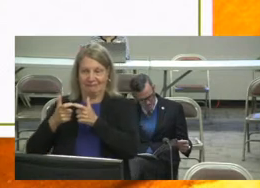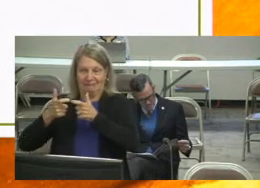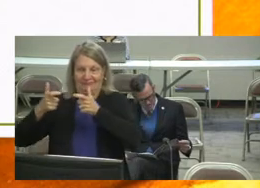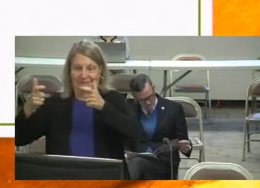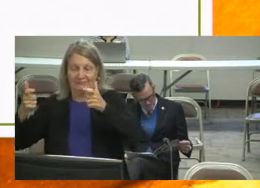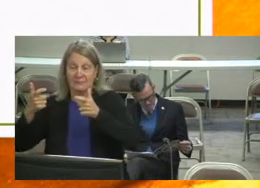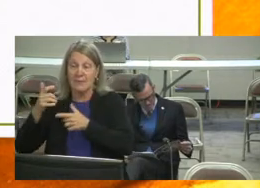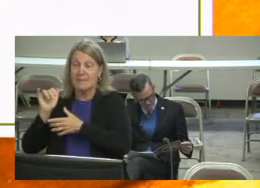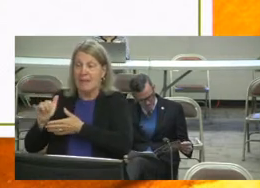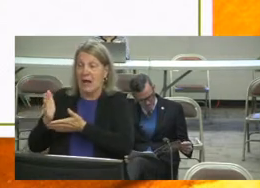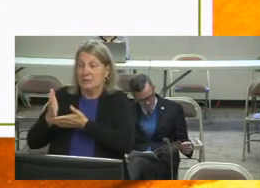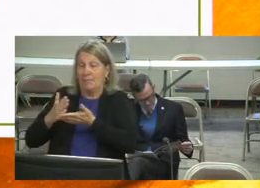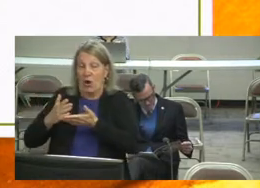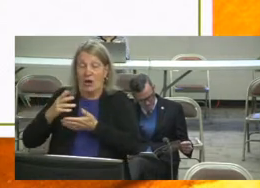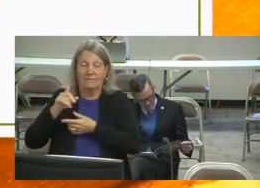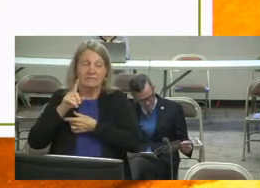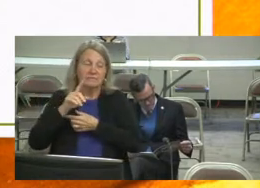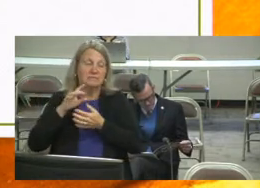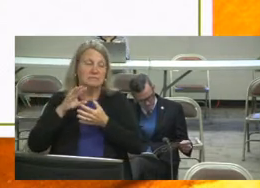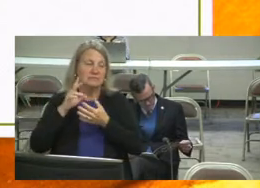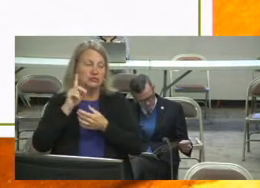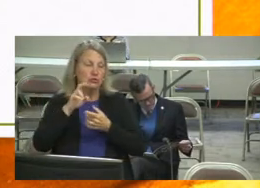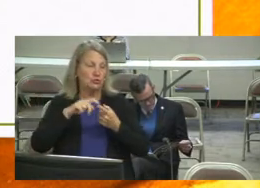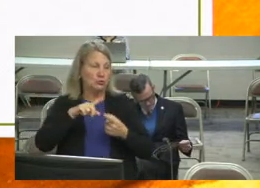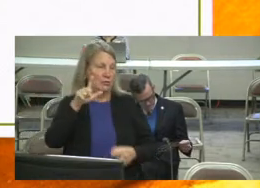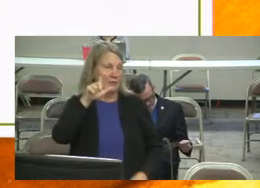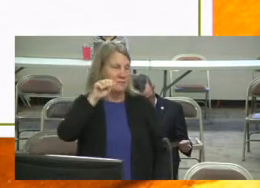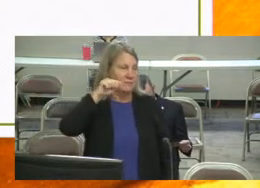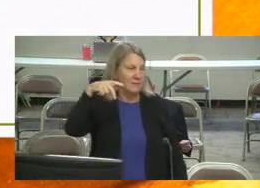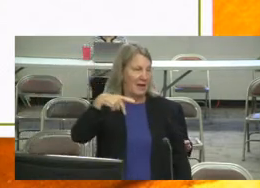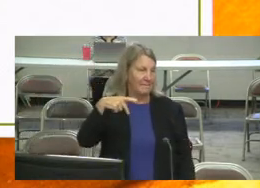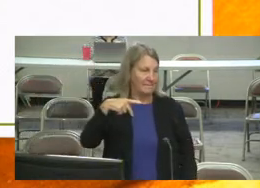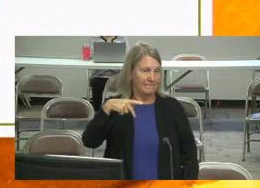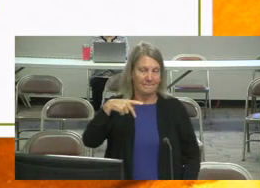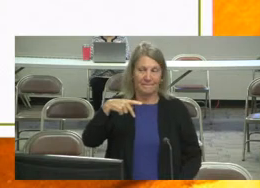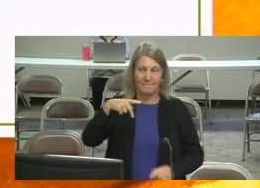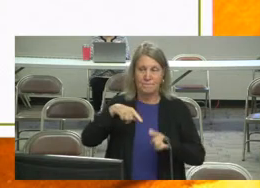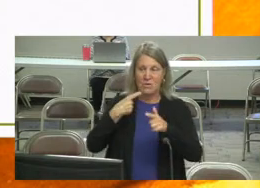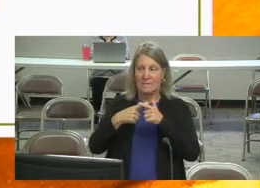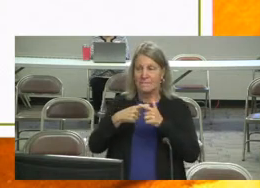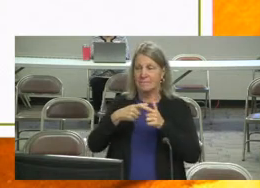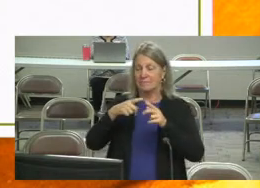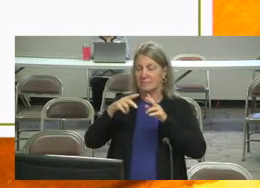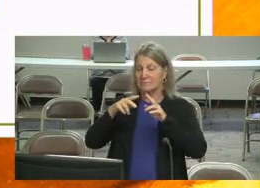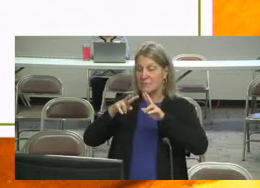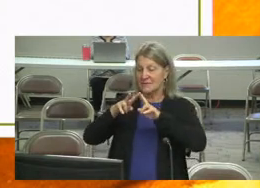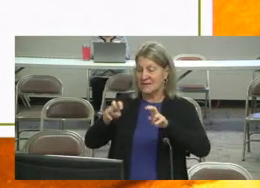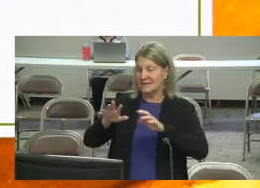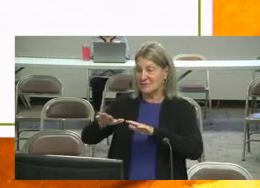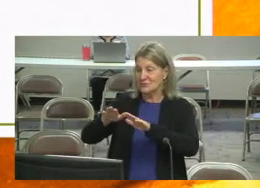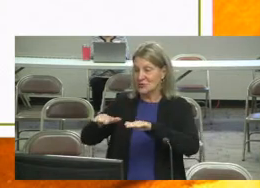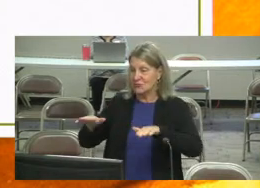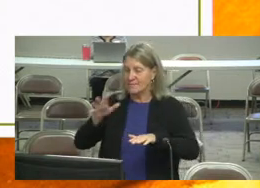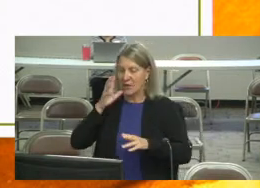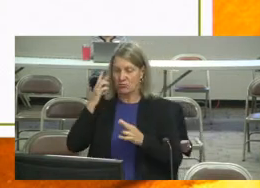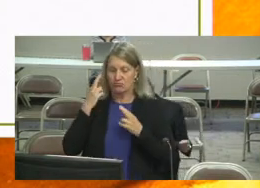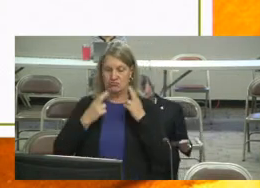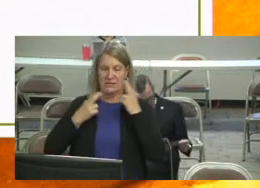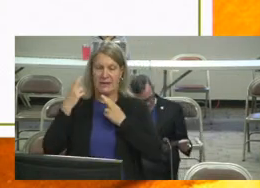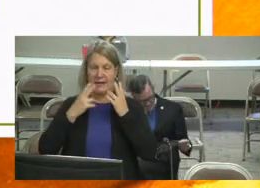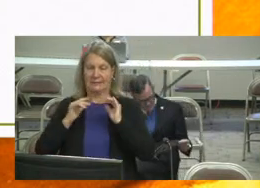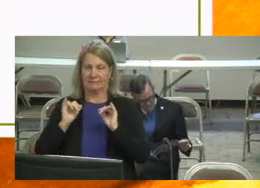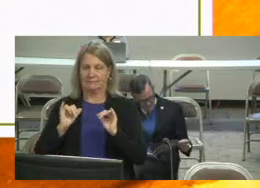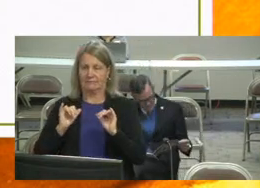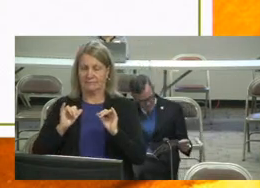and still growing um that's part uh that's growing so much in conjunction